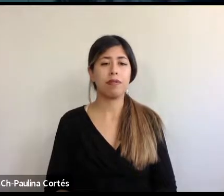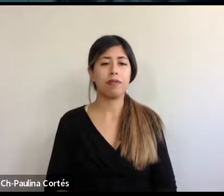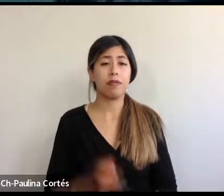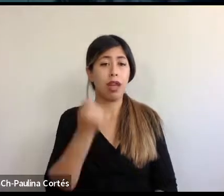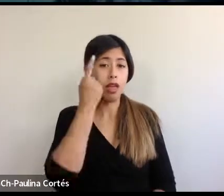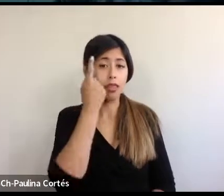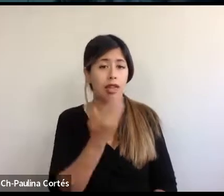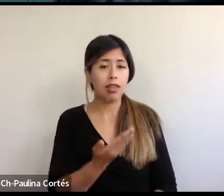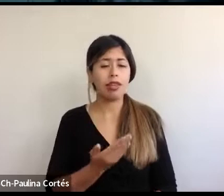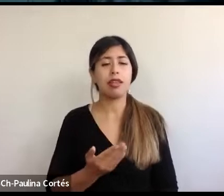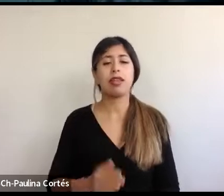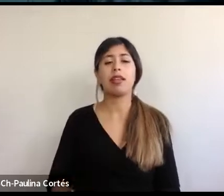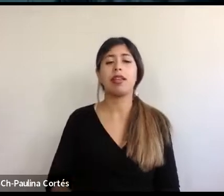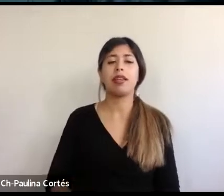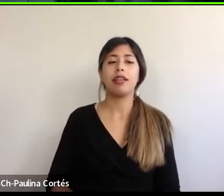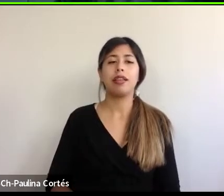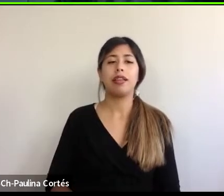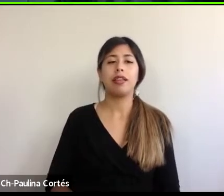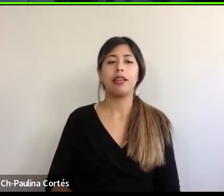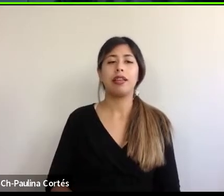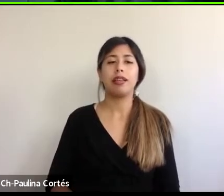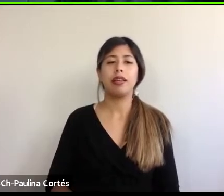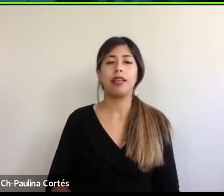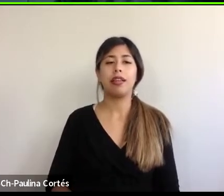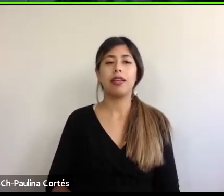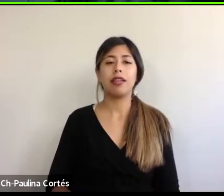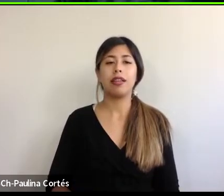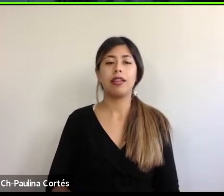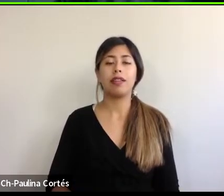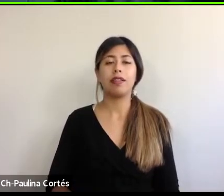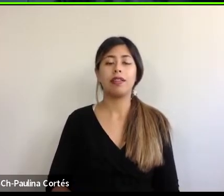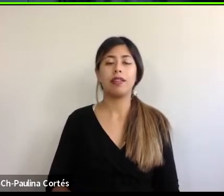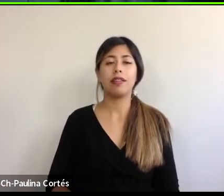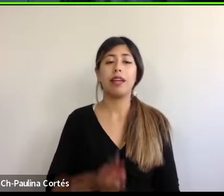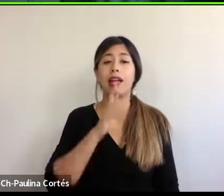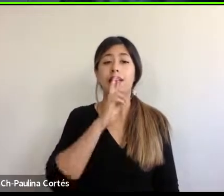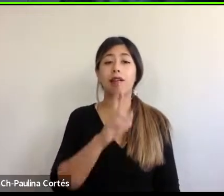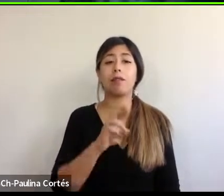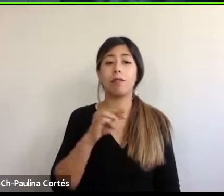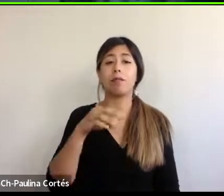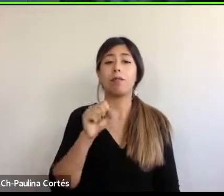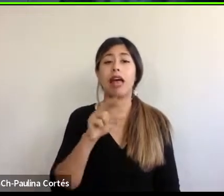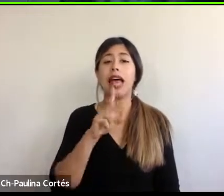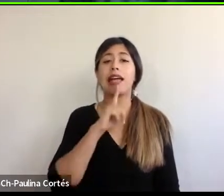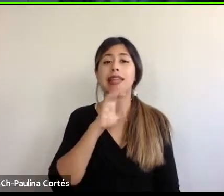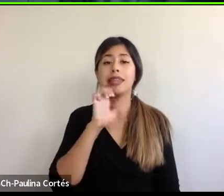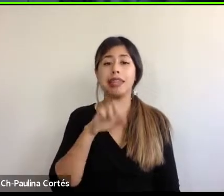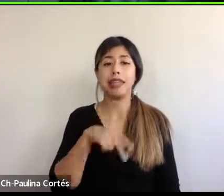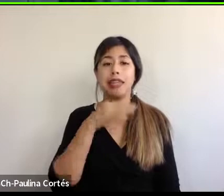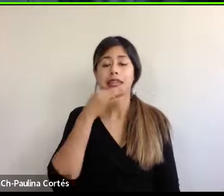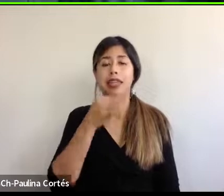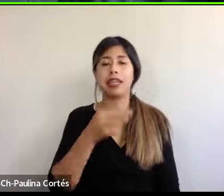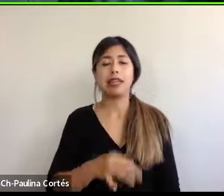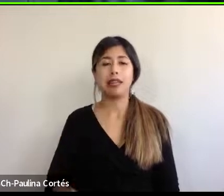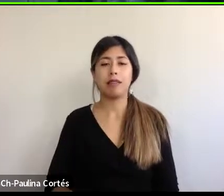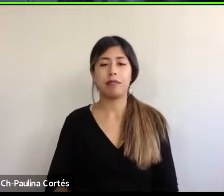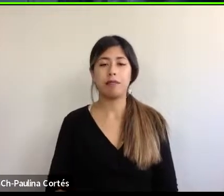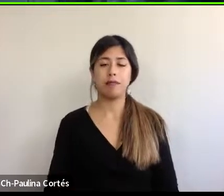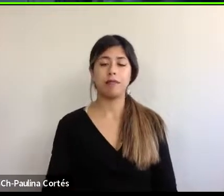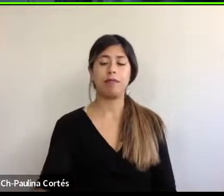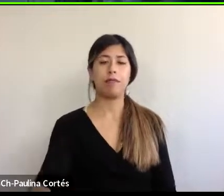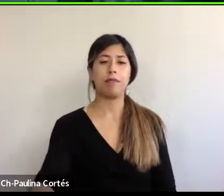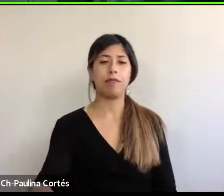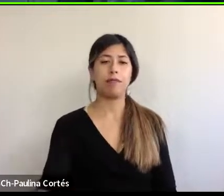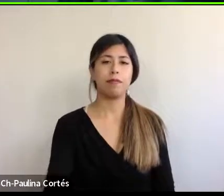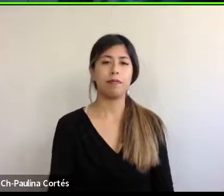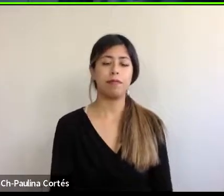You're talking about industry and how to finance films? Was that the question? Yeah. Yes. So at Movies That Matter, we started up the industry days again.